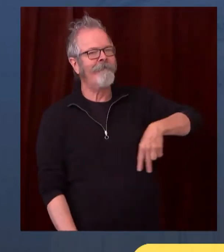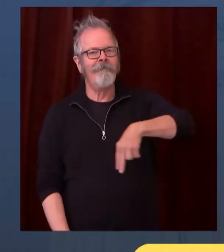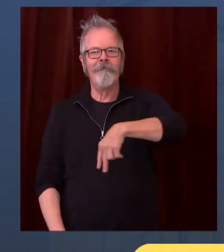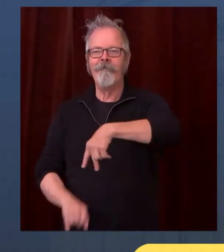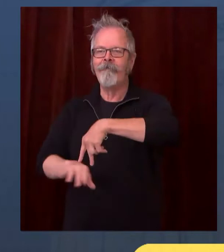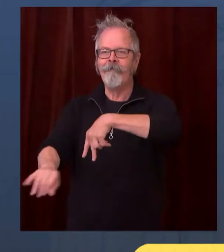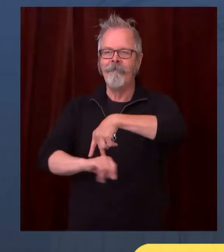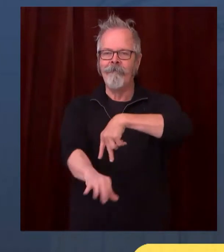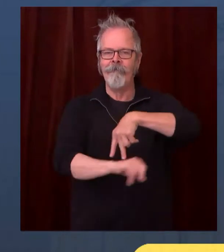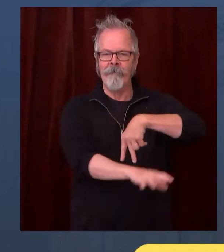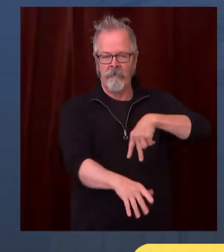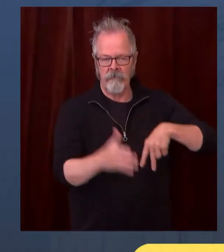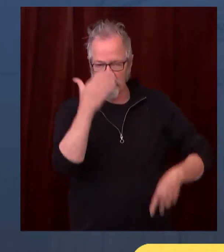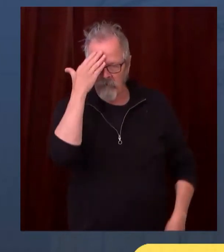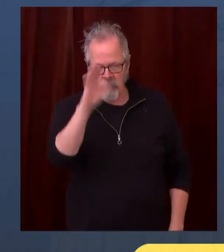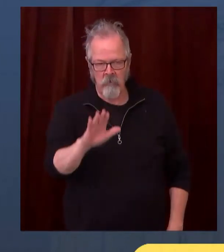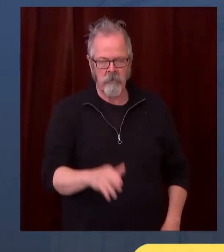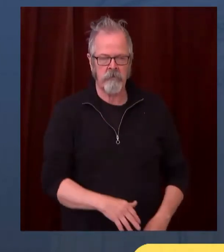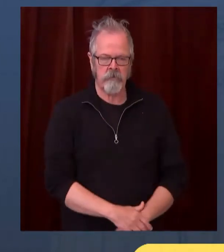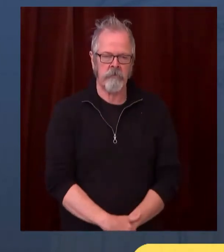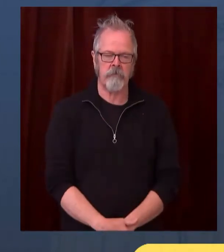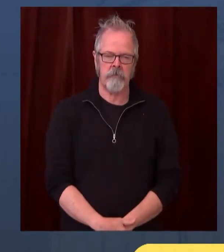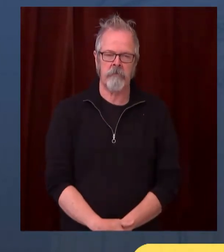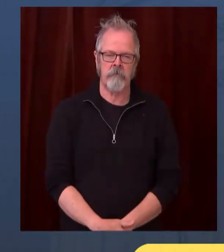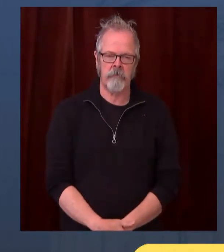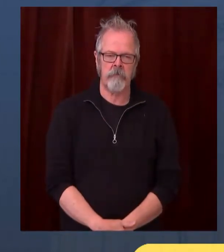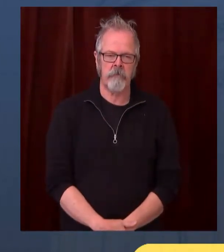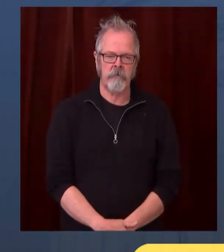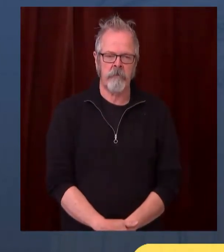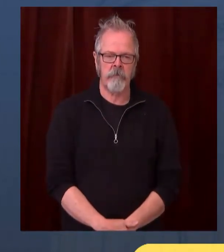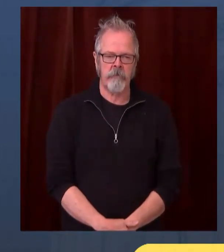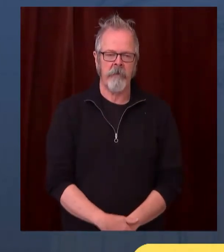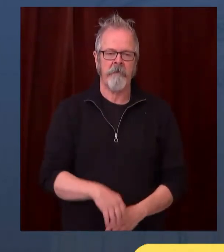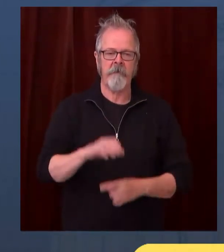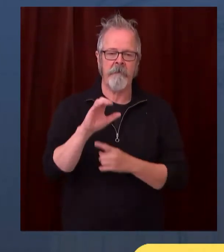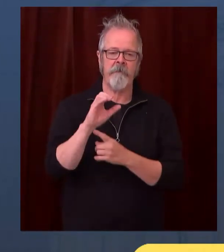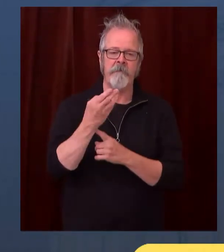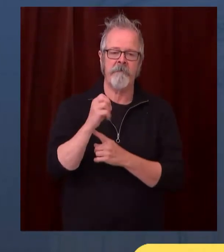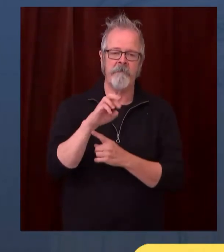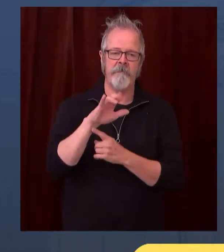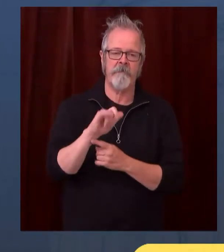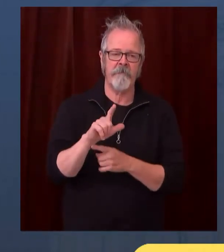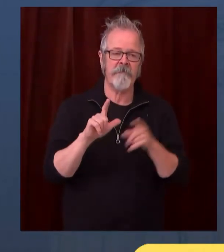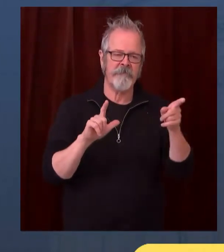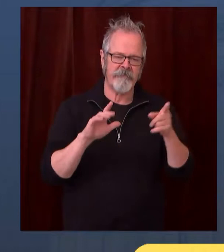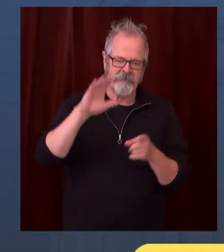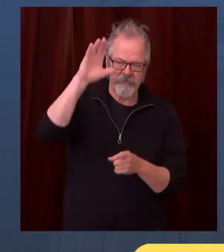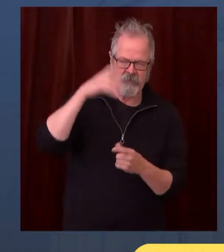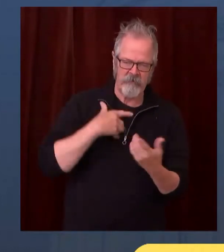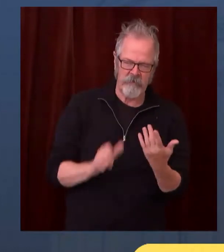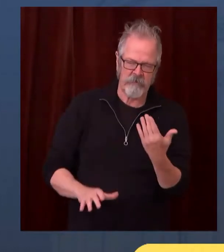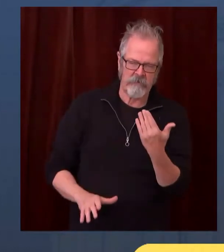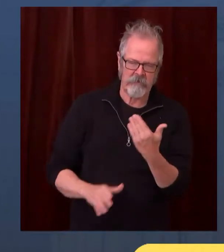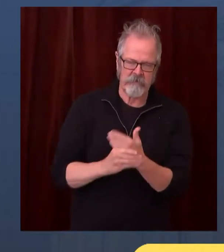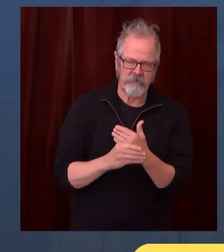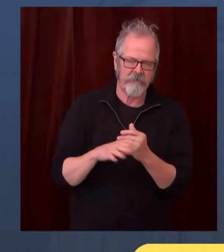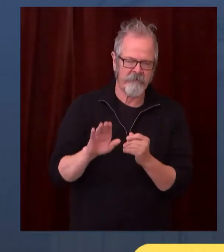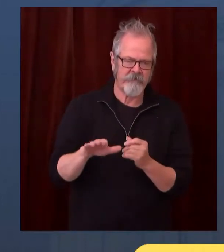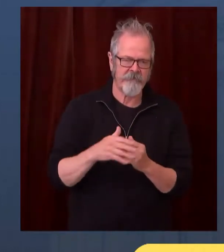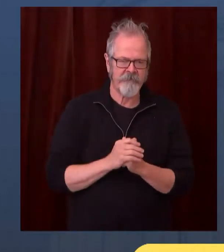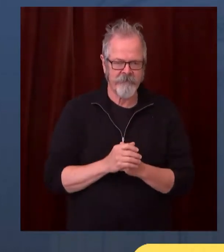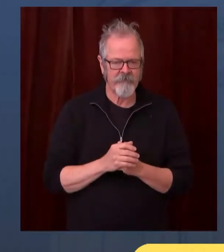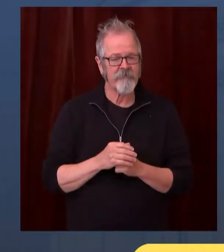completed our testing for nursing facilities, our first go around. And as John said, we're getting